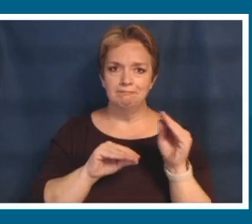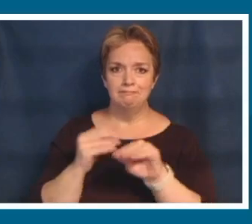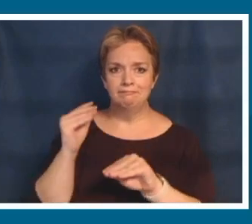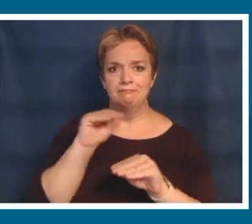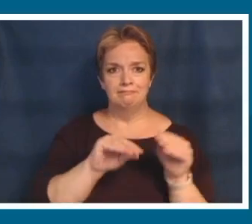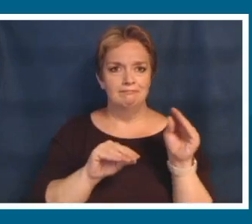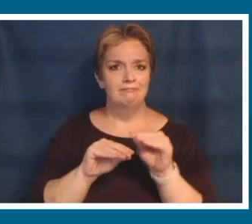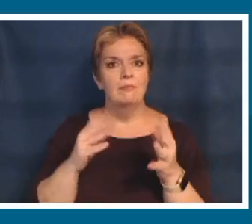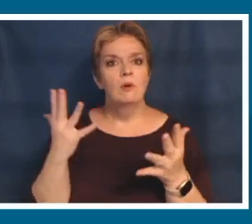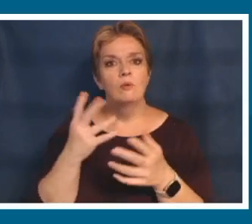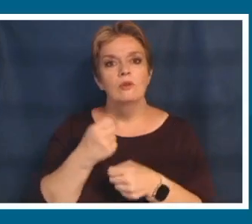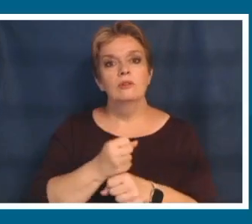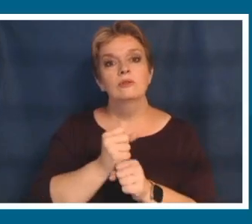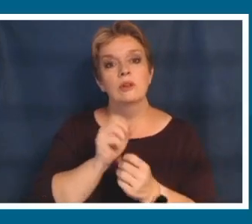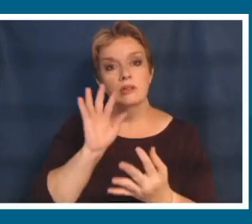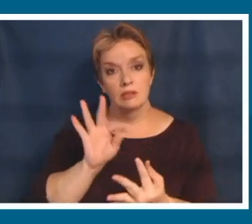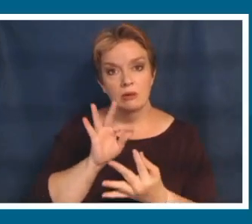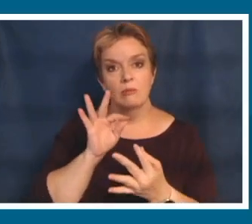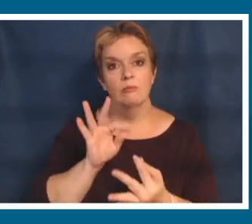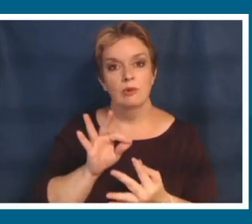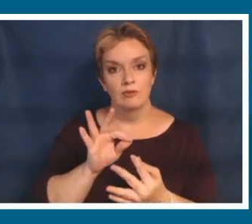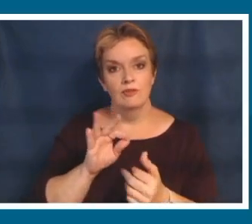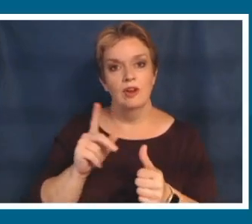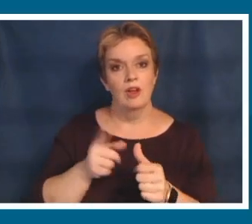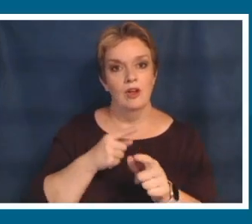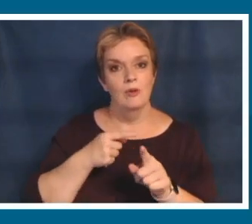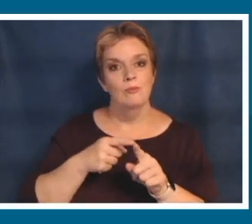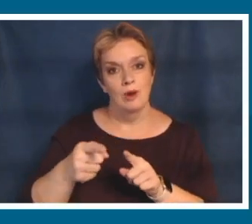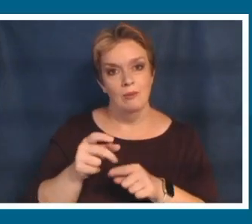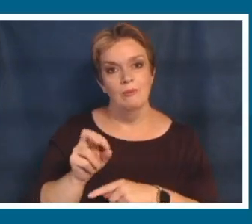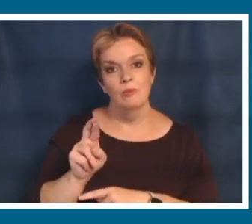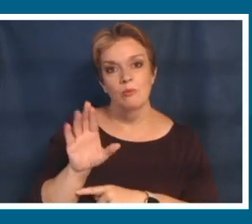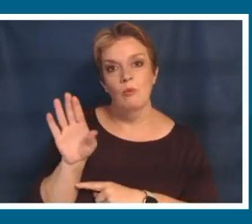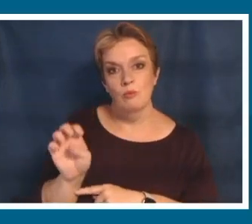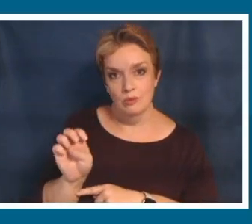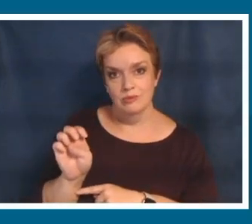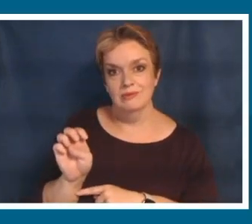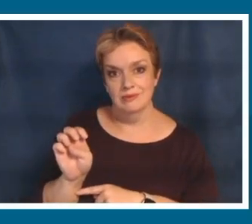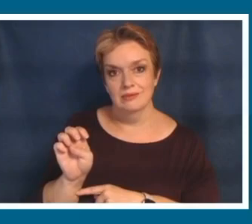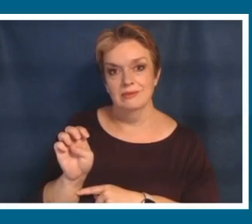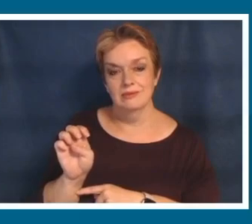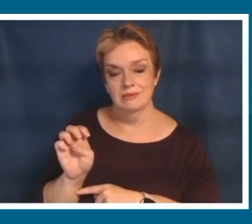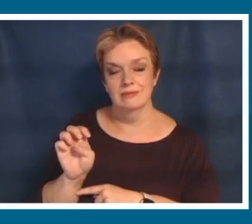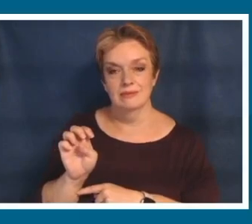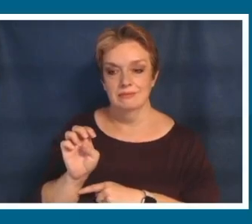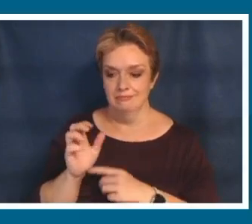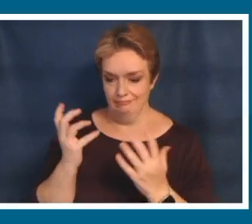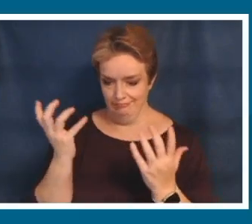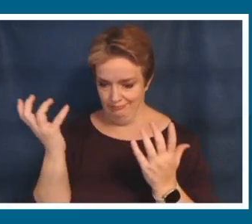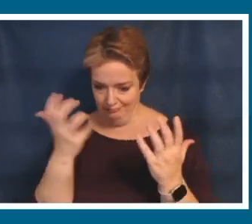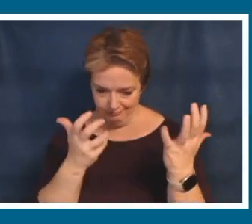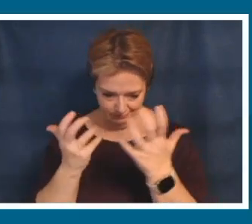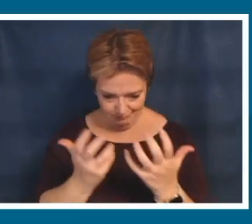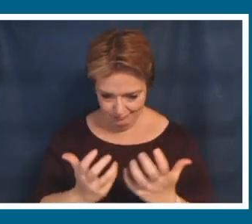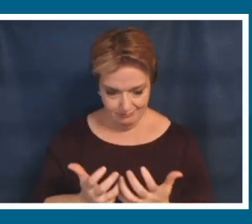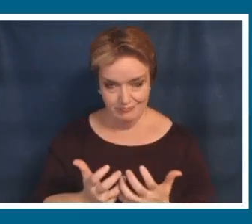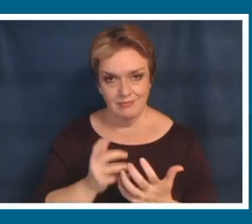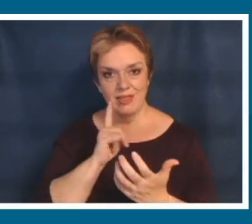perfect primary source collection or combination when we're focused on instructional